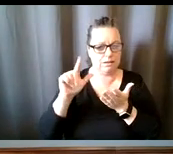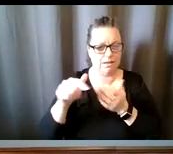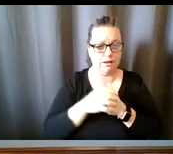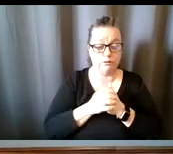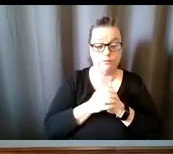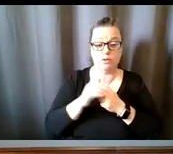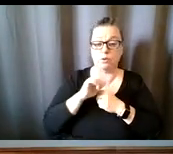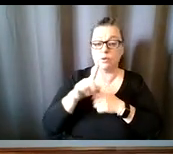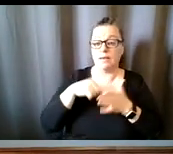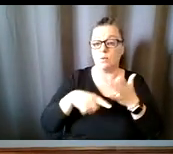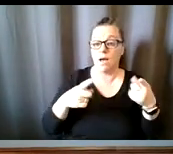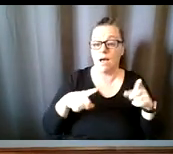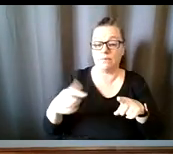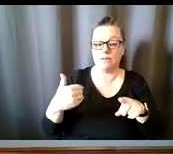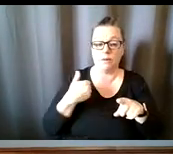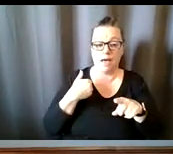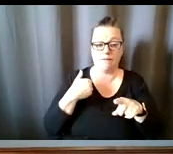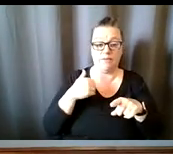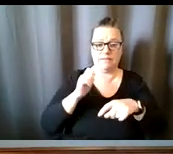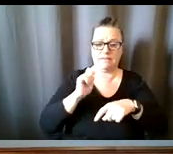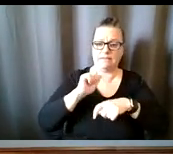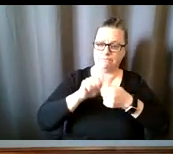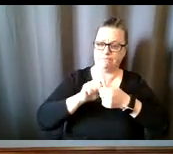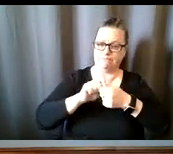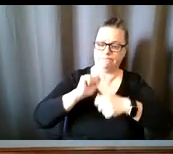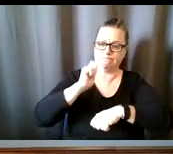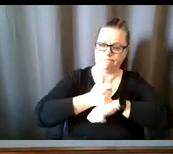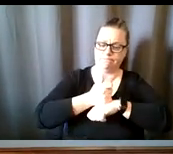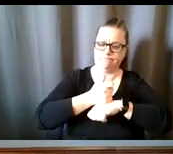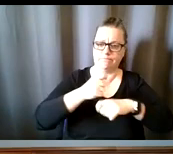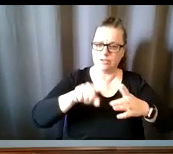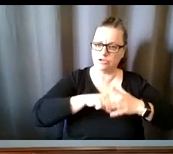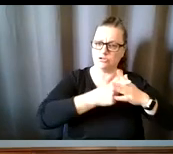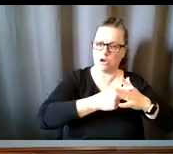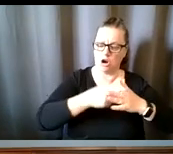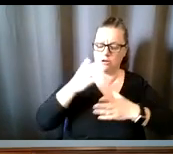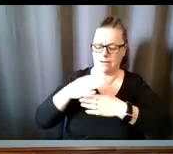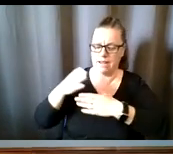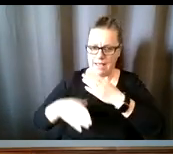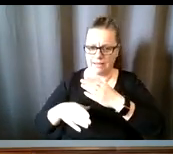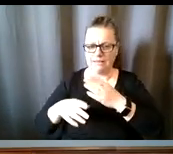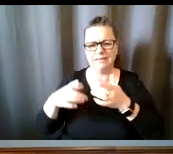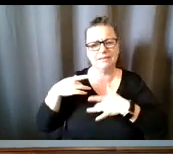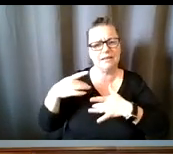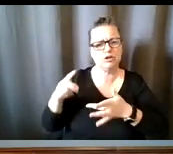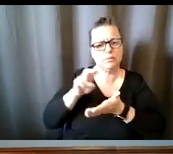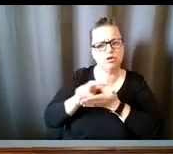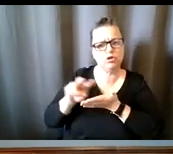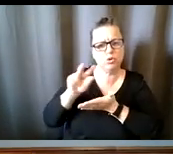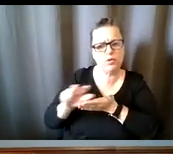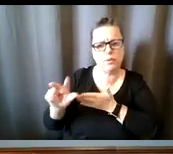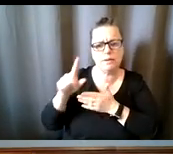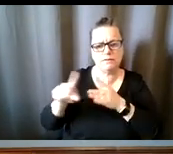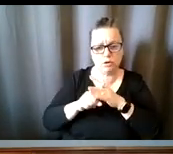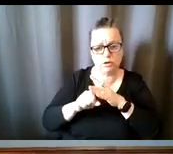essence, what happens is we have this fixed length, a firm start date, a firm end date. Usually it's 2 to 3 weeks for a sprint.